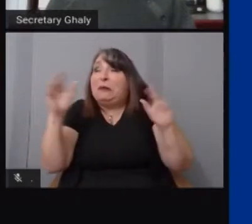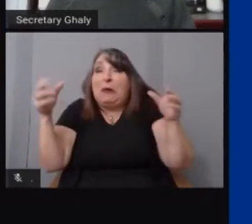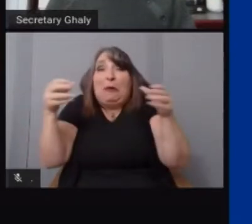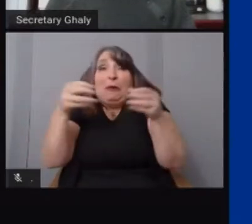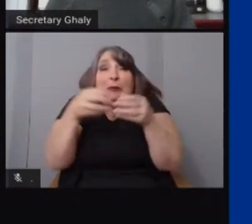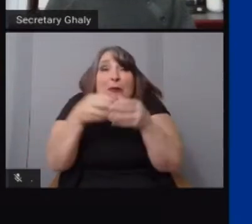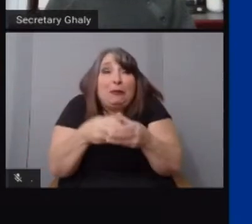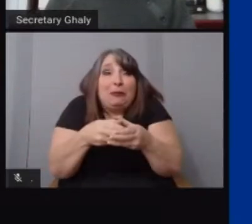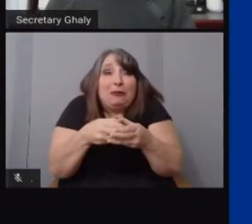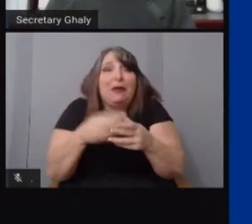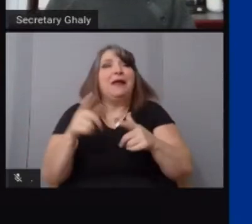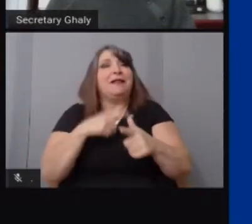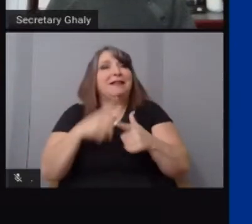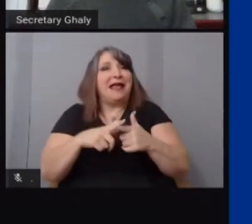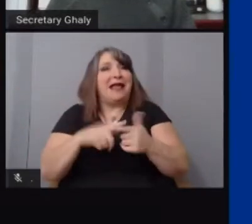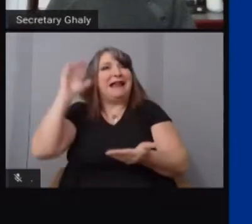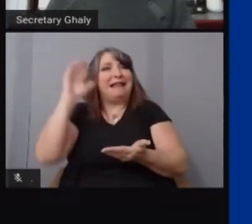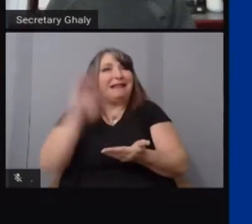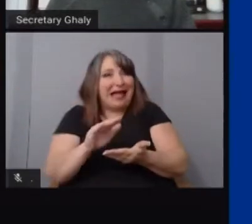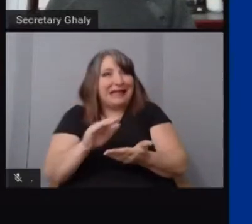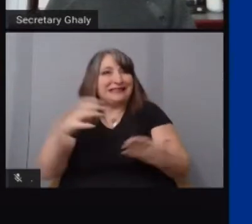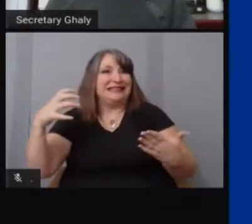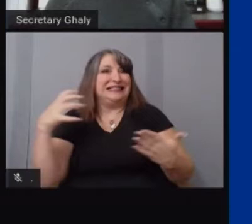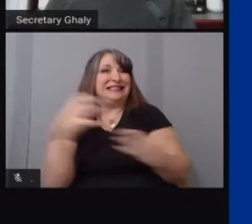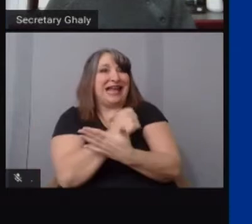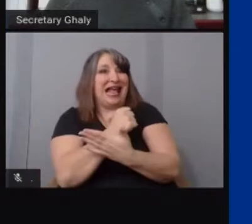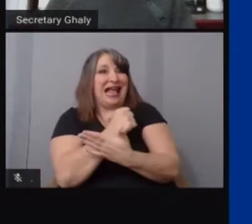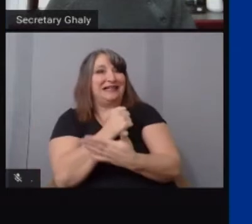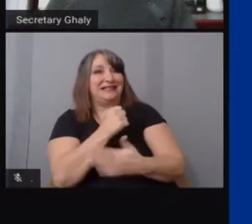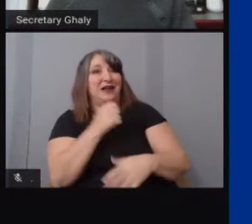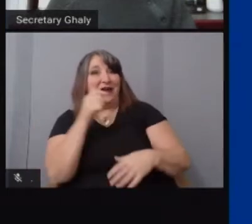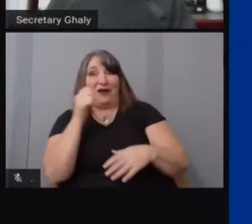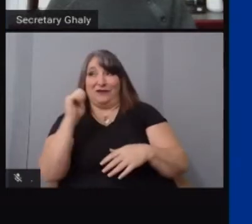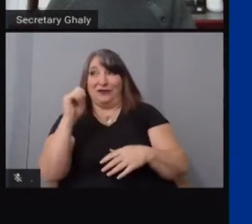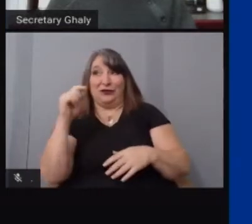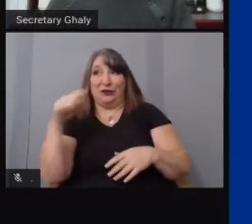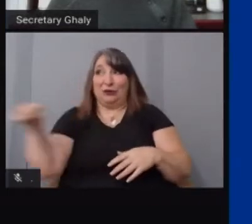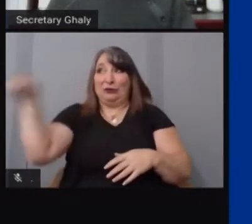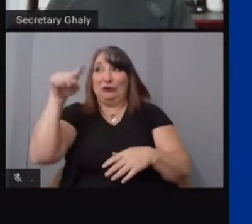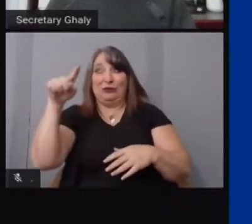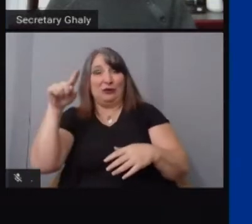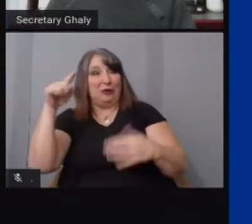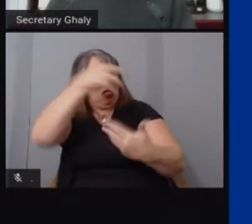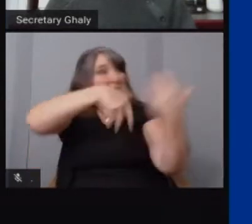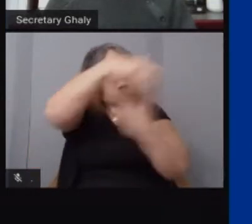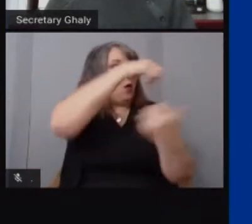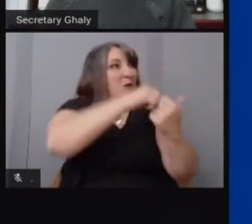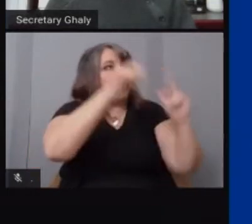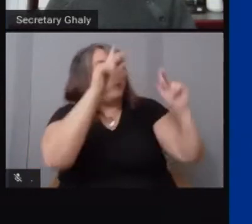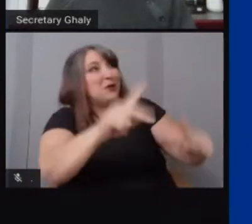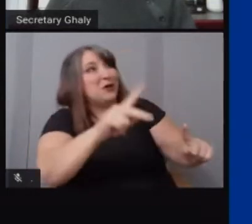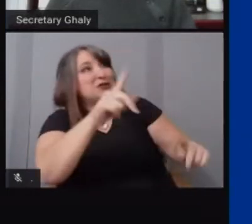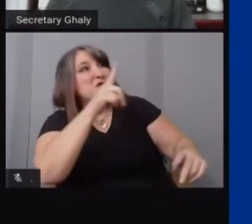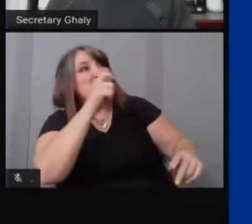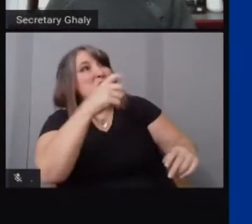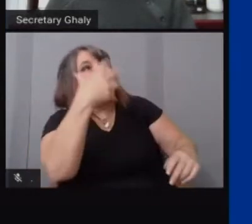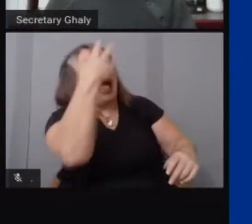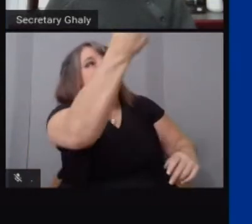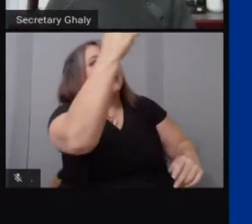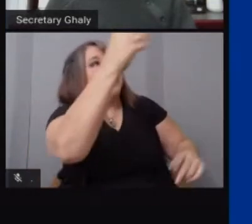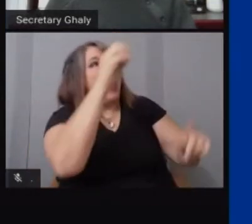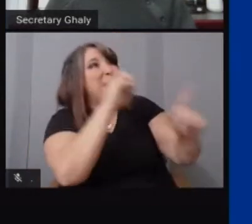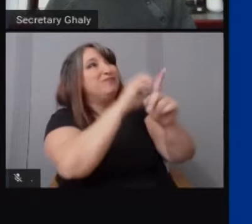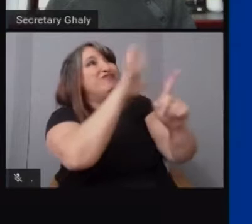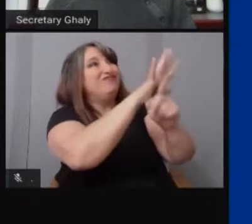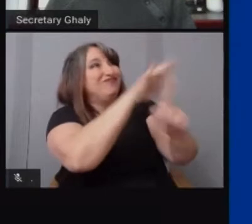be mixing with somebody who was themselves exposed to COVID outside. Keep things short